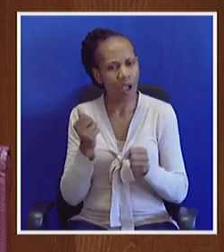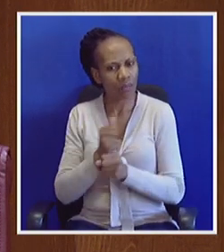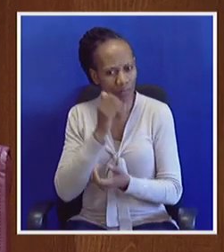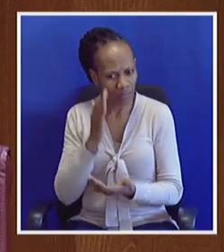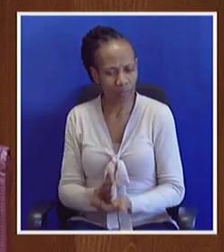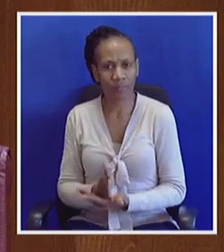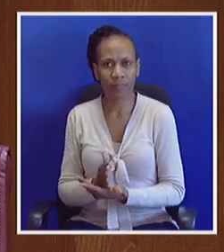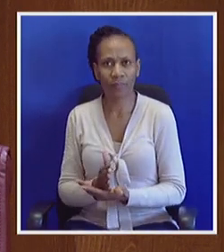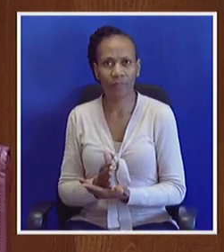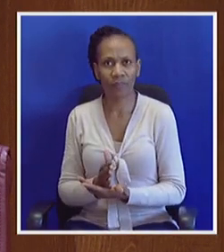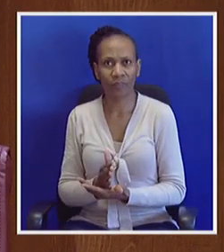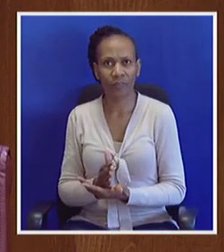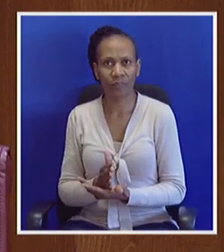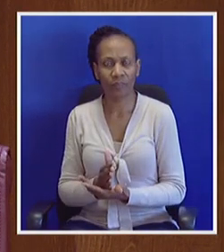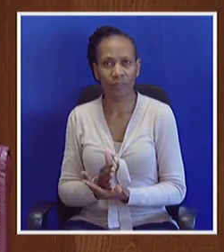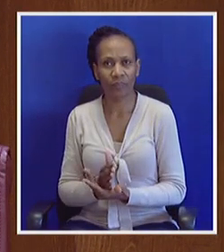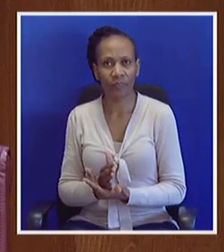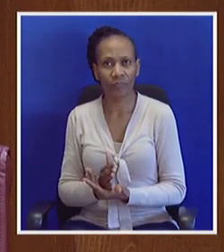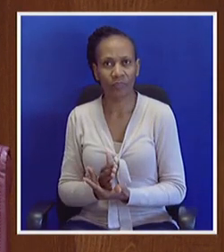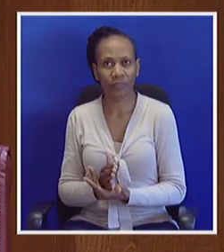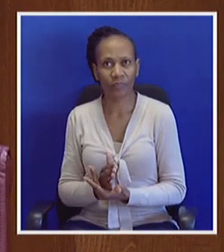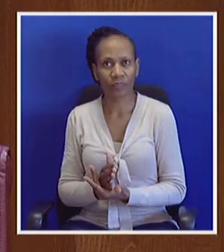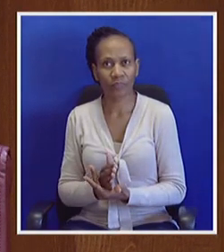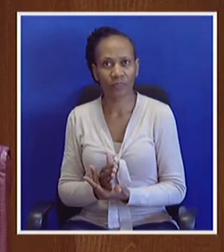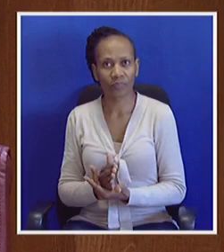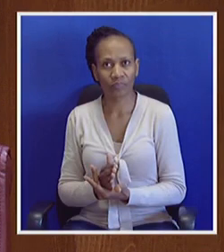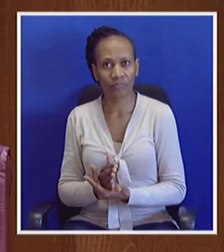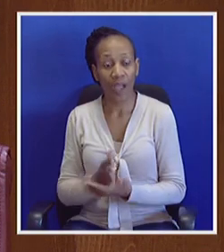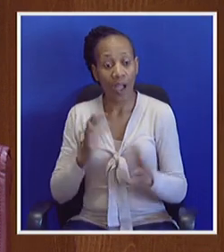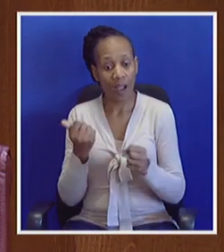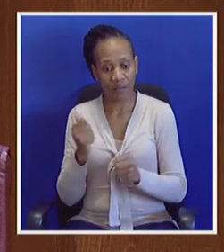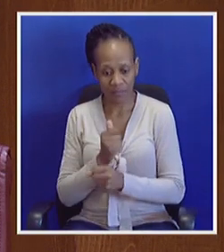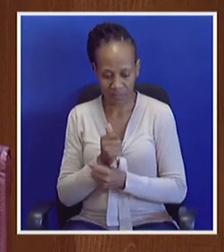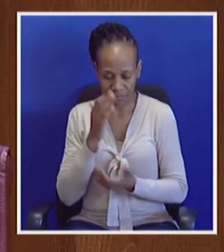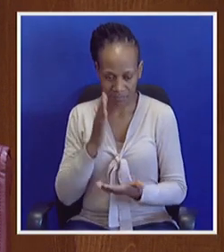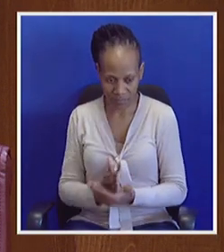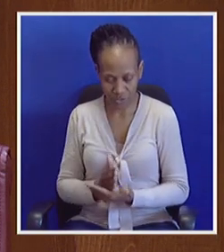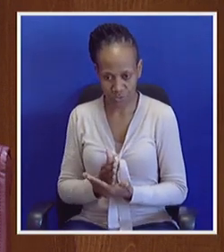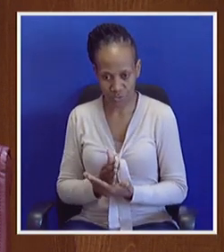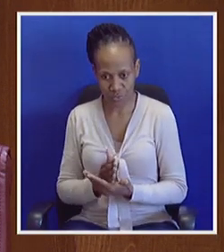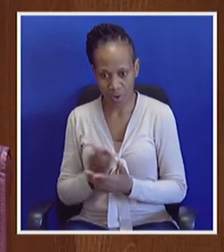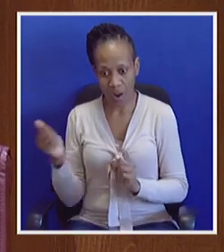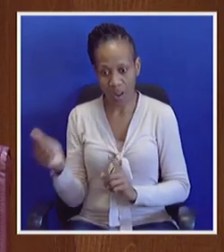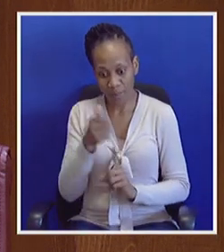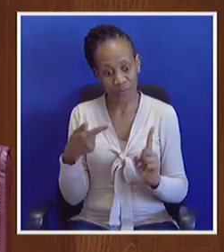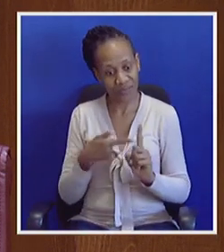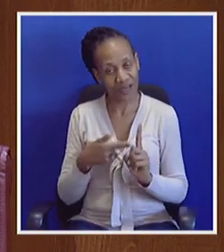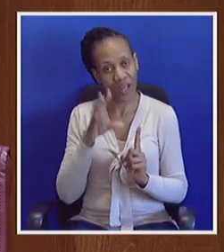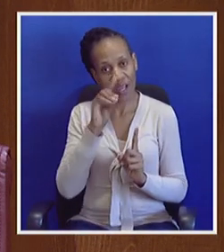President, and what measures should be taken to ensure that her appointment